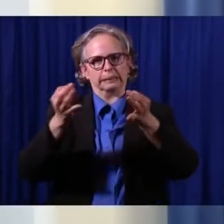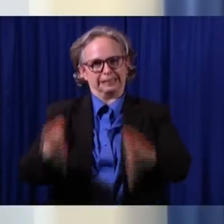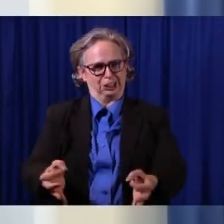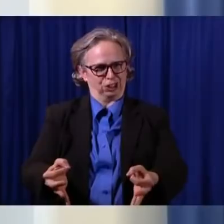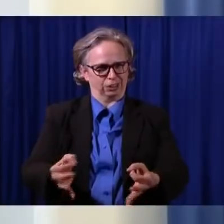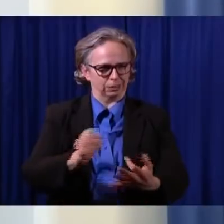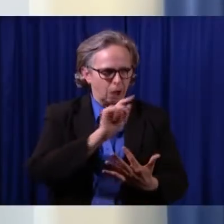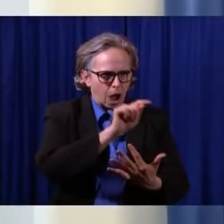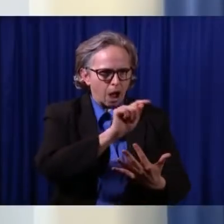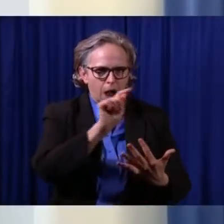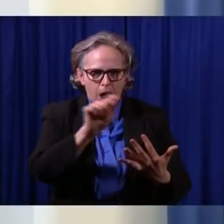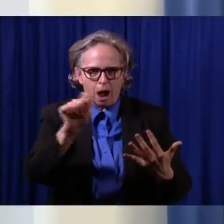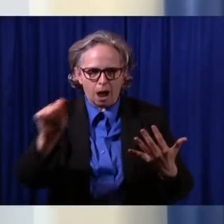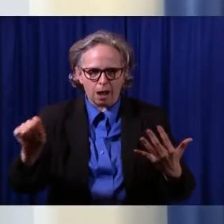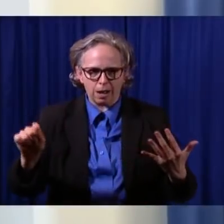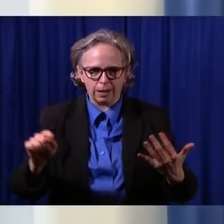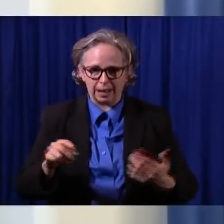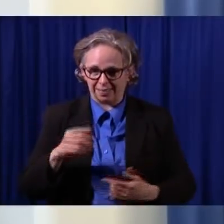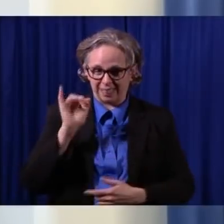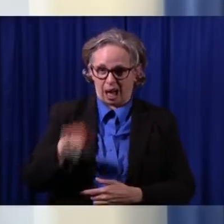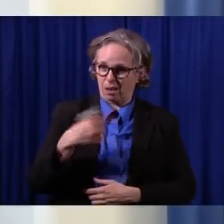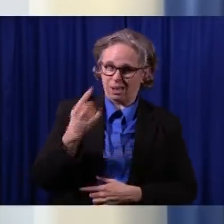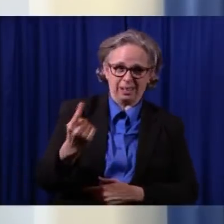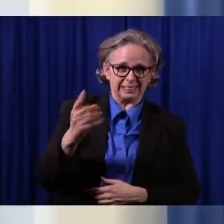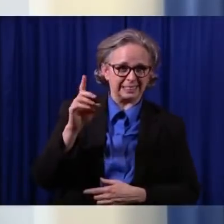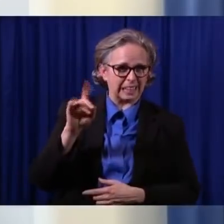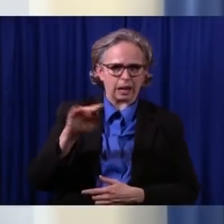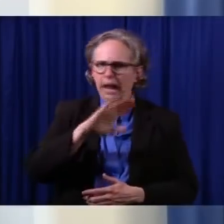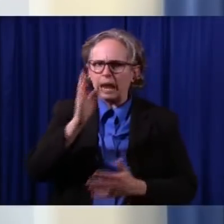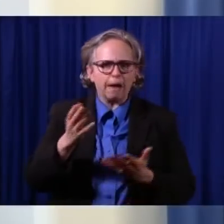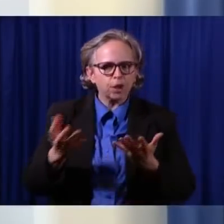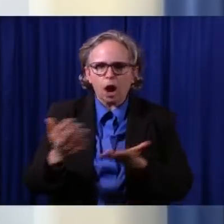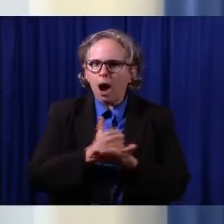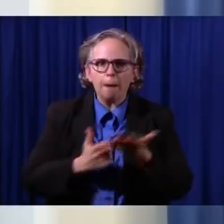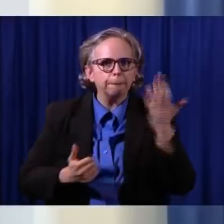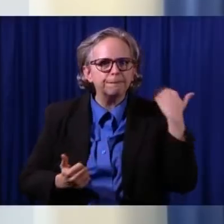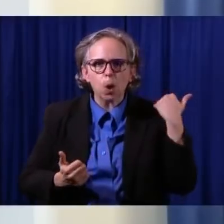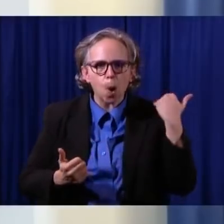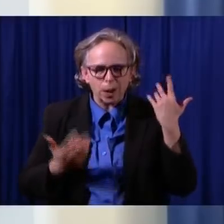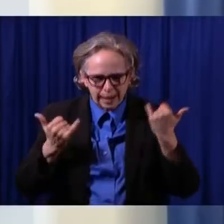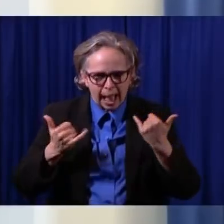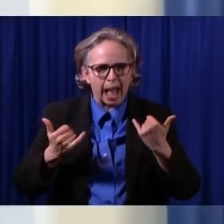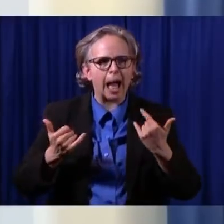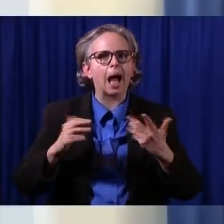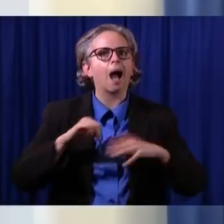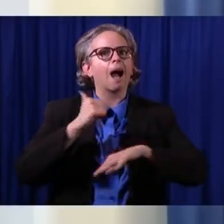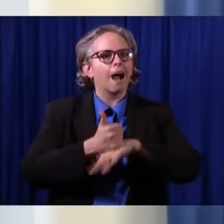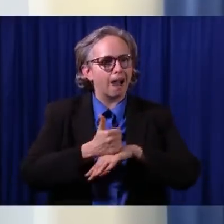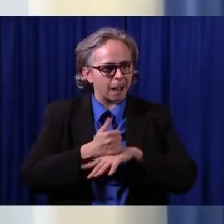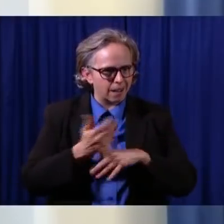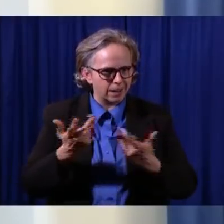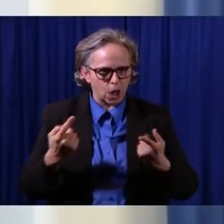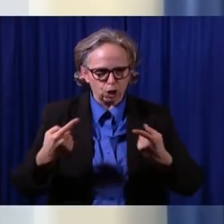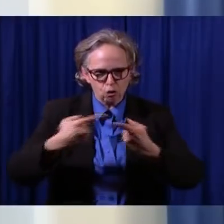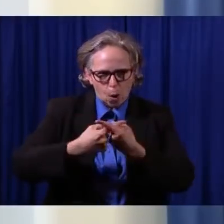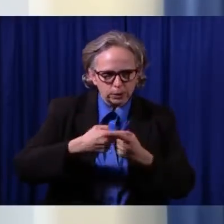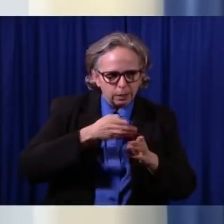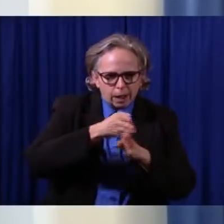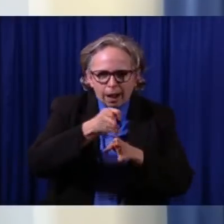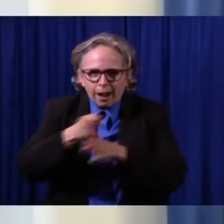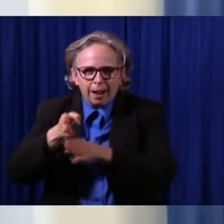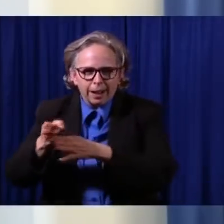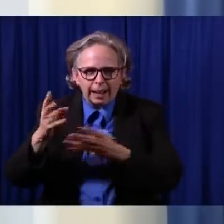kept before, and it's cross-industry data. It's not naturally data maybe even that the Ohio Department of Health used to track. So it's been